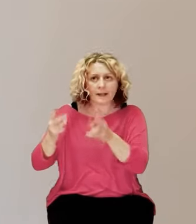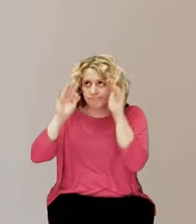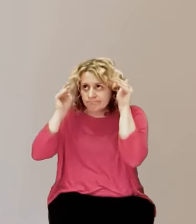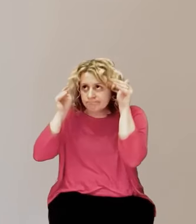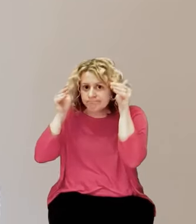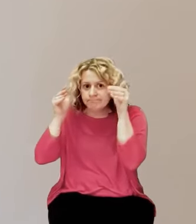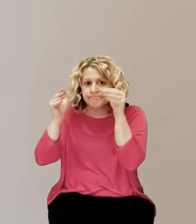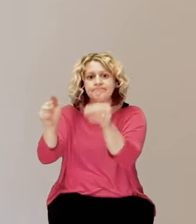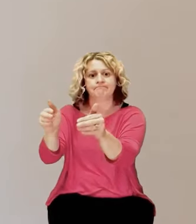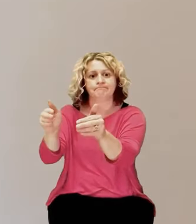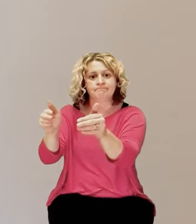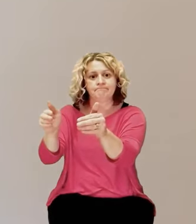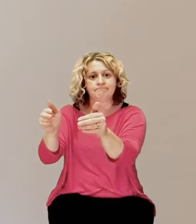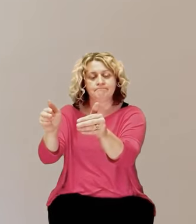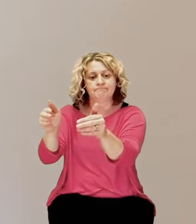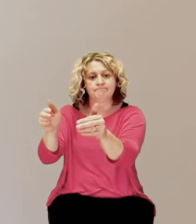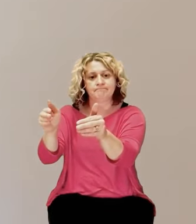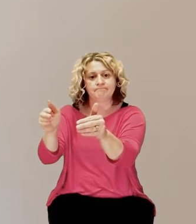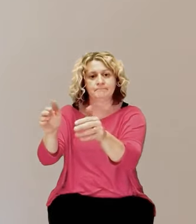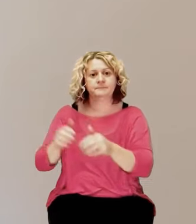Well, friends, let's draw this in.